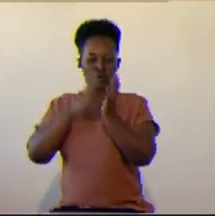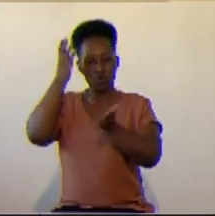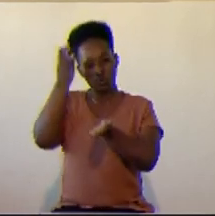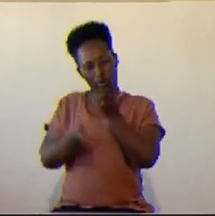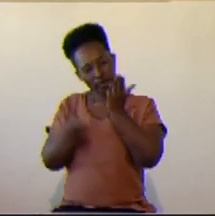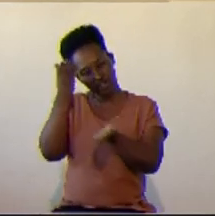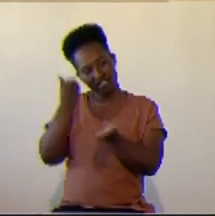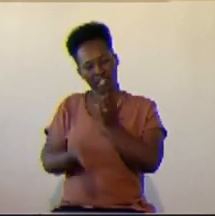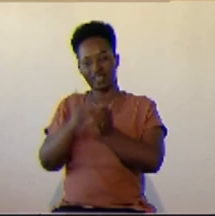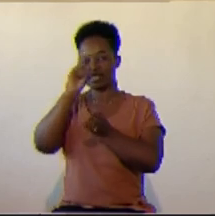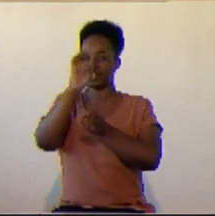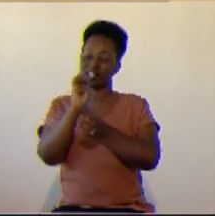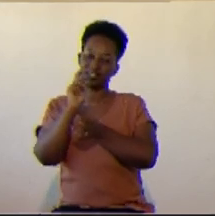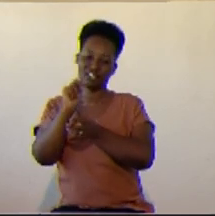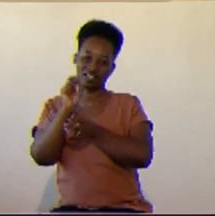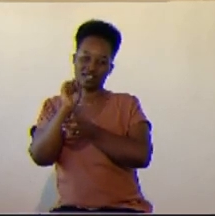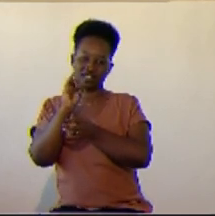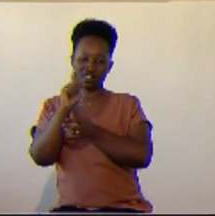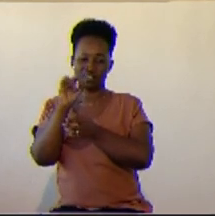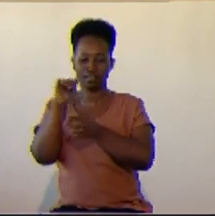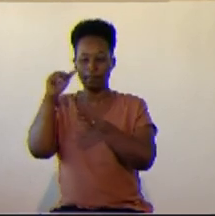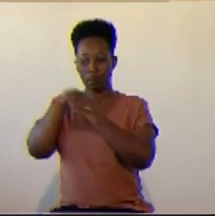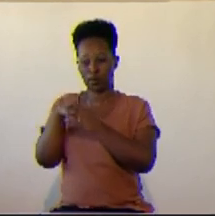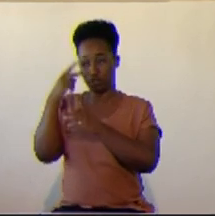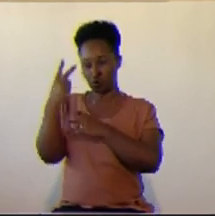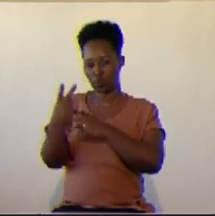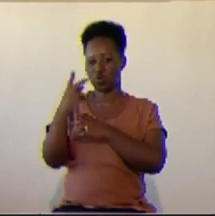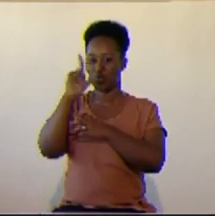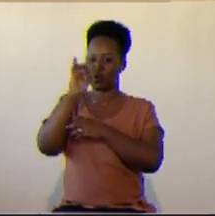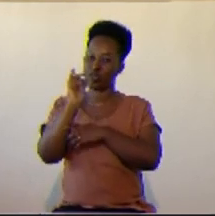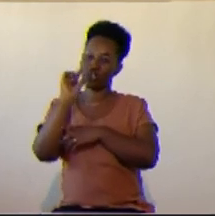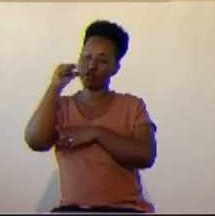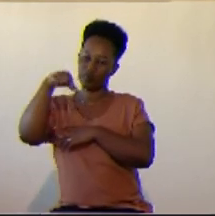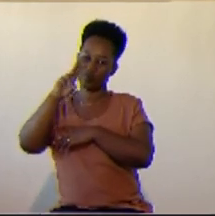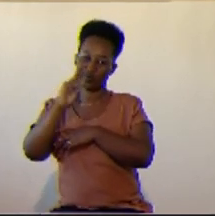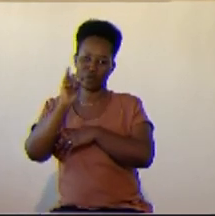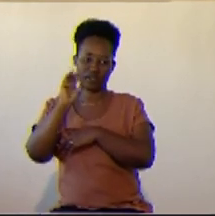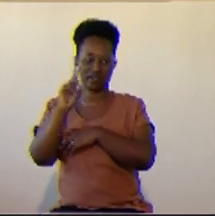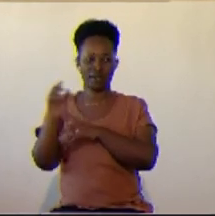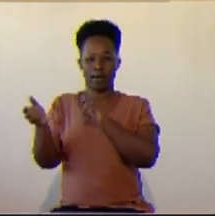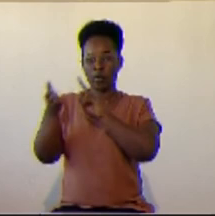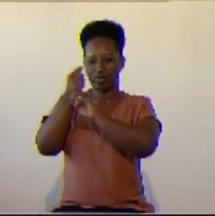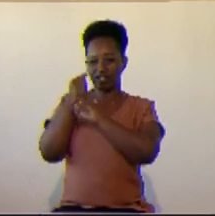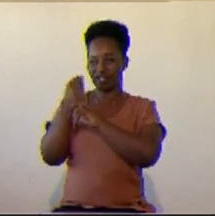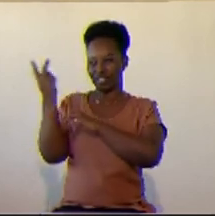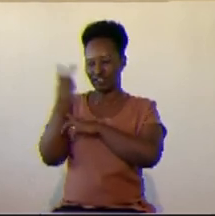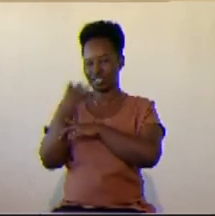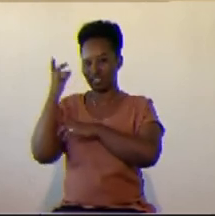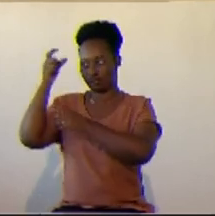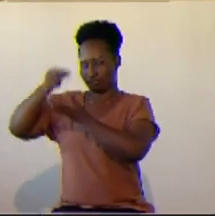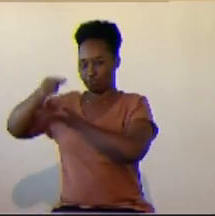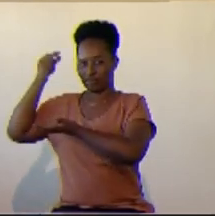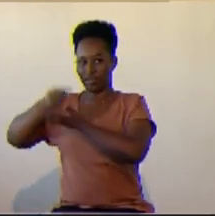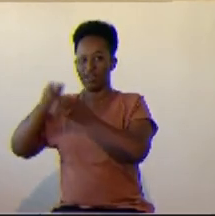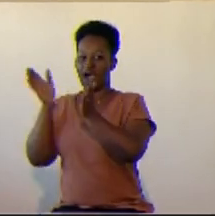of two liquids. You can also use it to get the relative density of a liquid just by getting these heights here. And these are